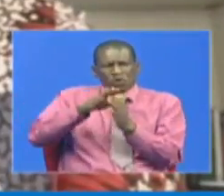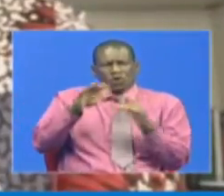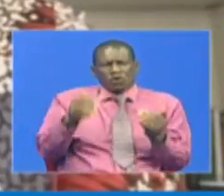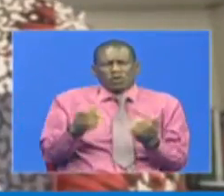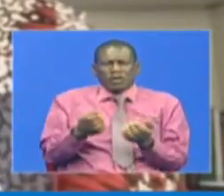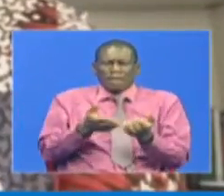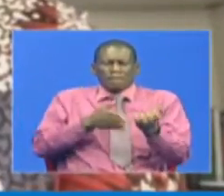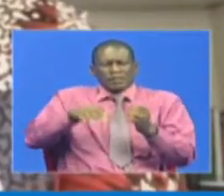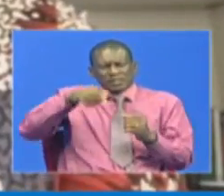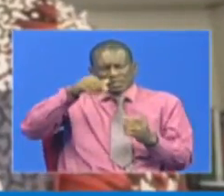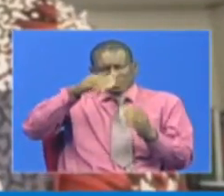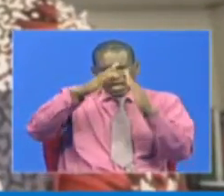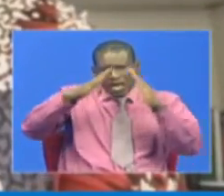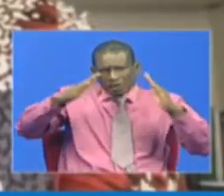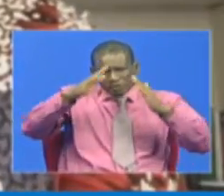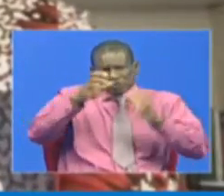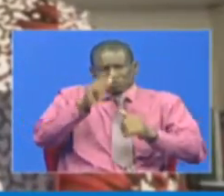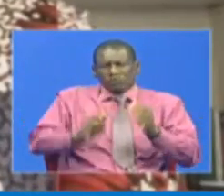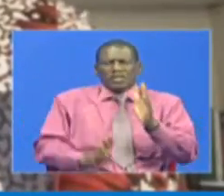are developing